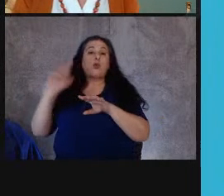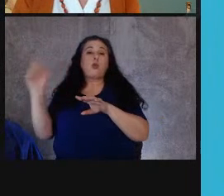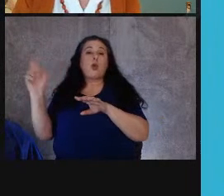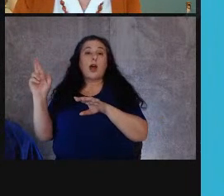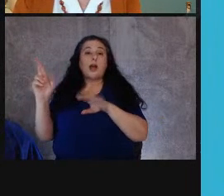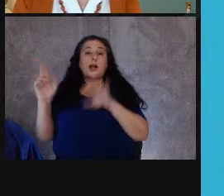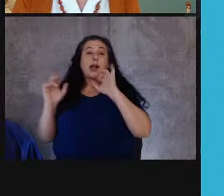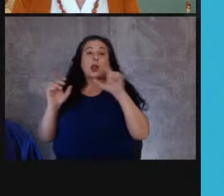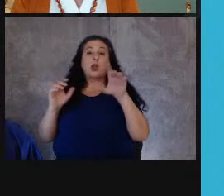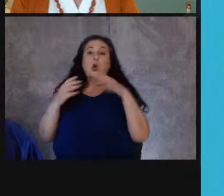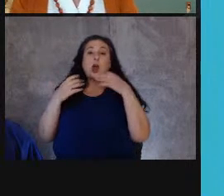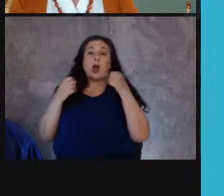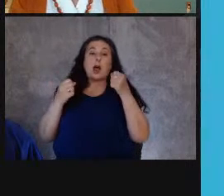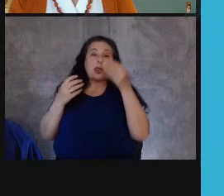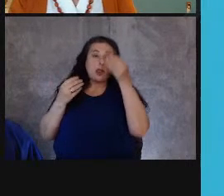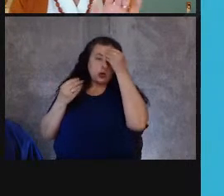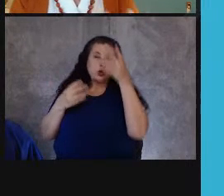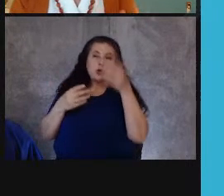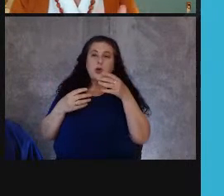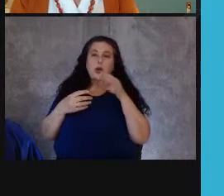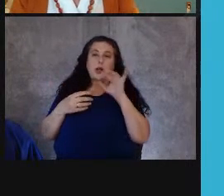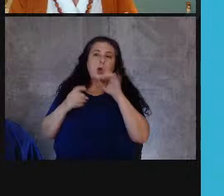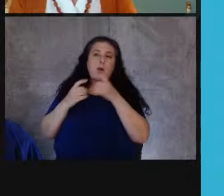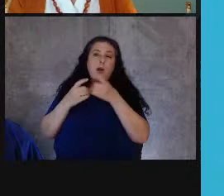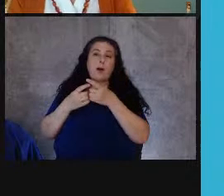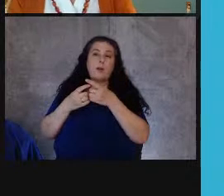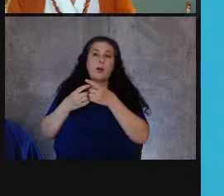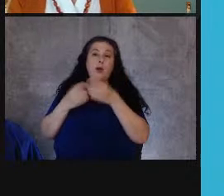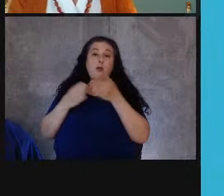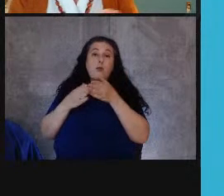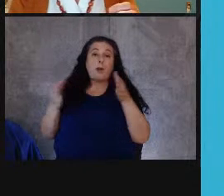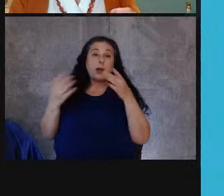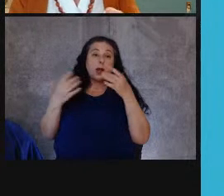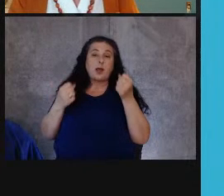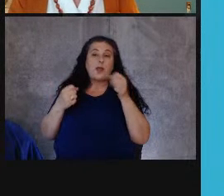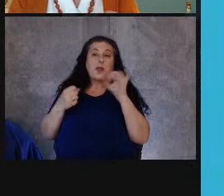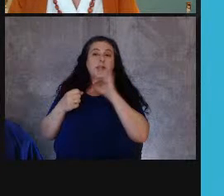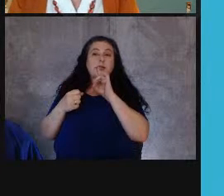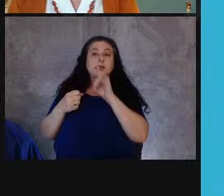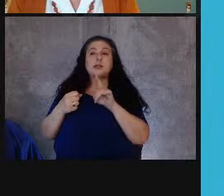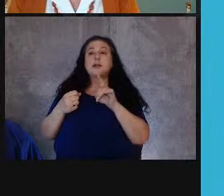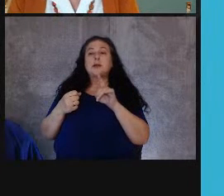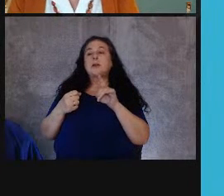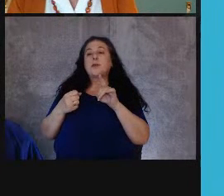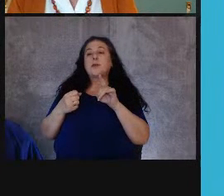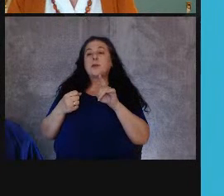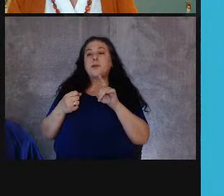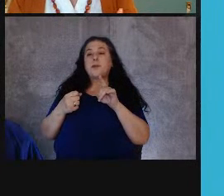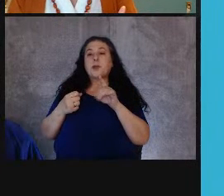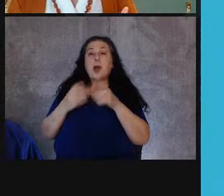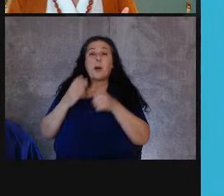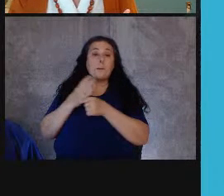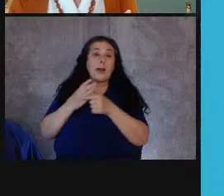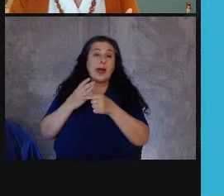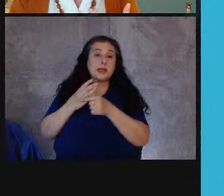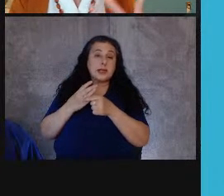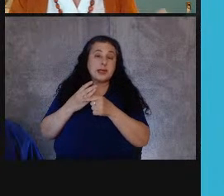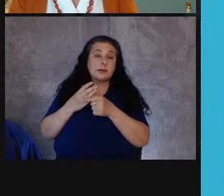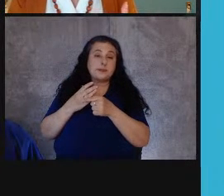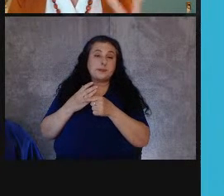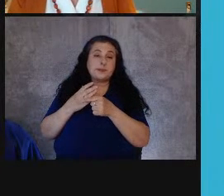was the brand new Illinois Department of Public Health put this out. This was a a magazine, and it